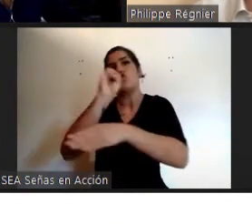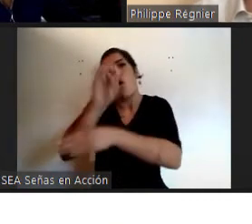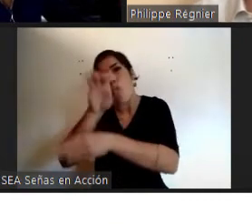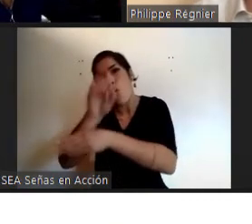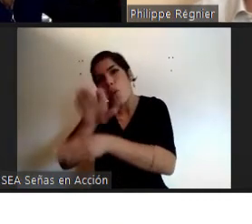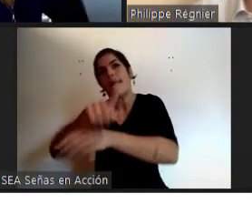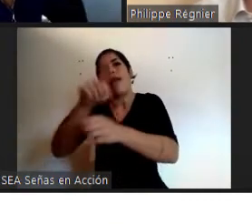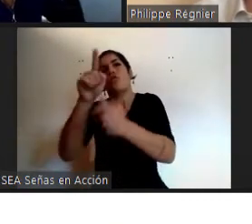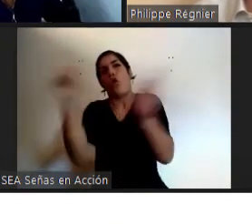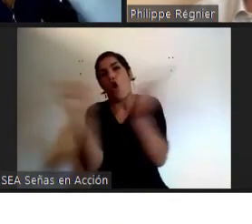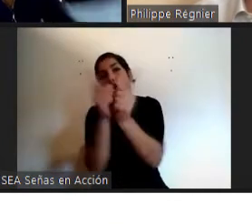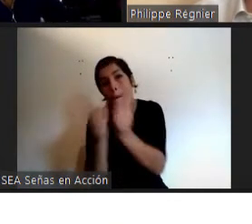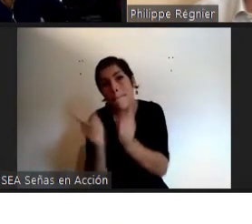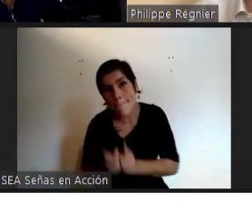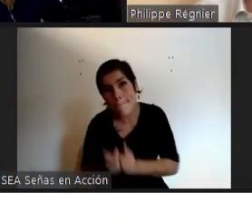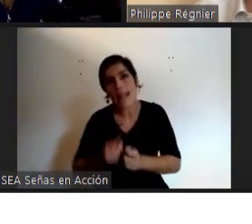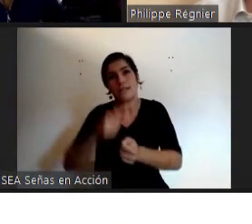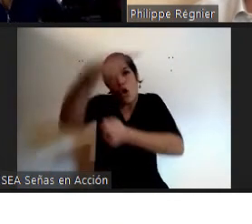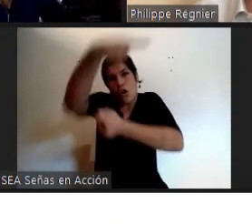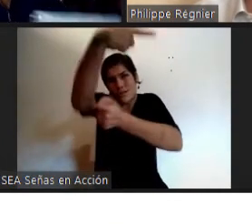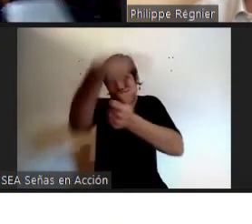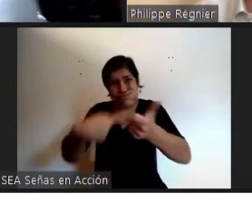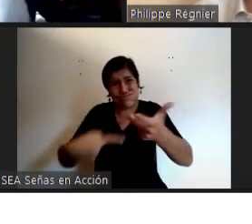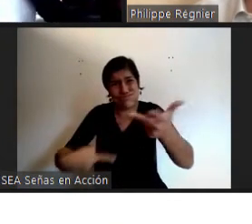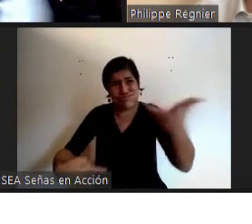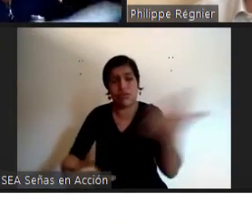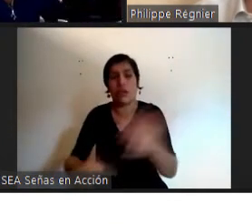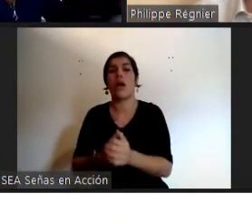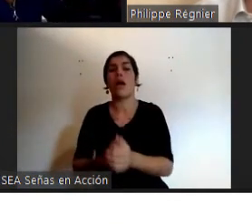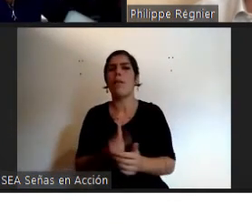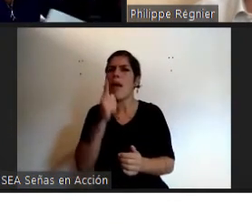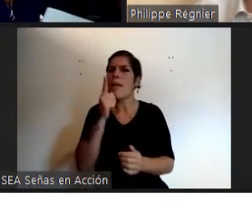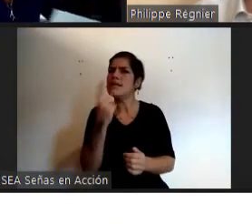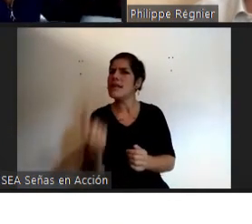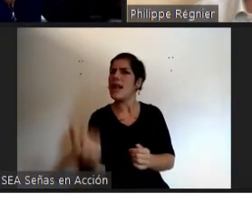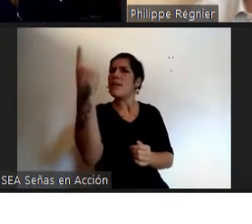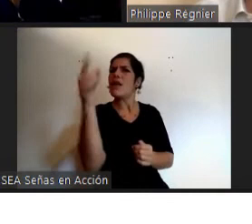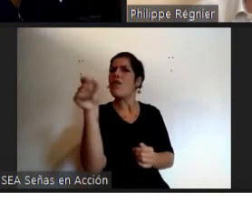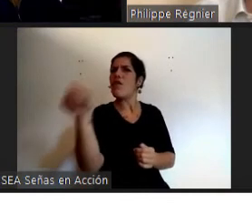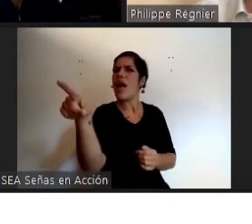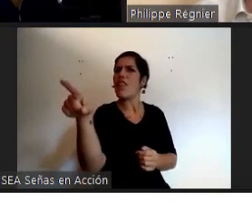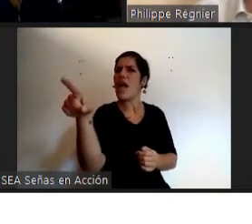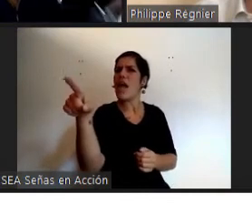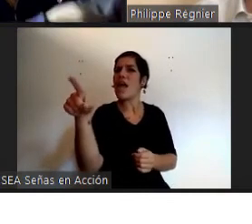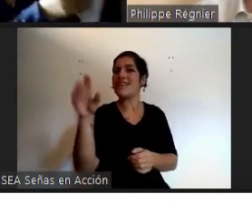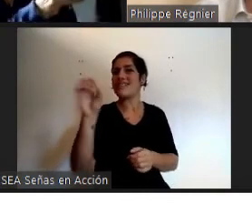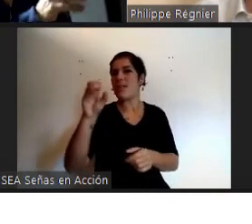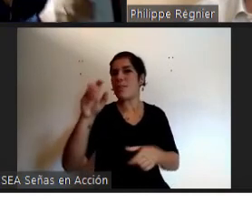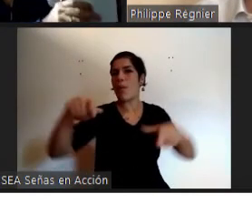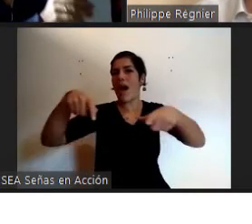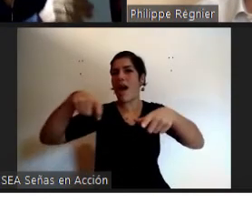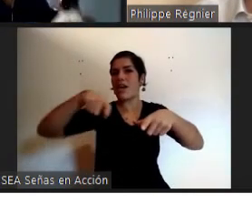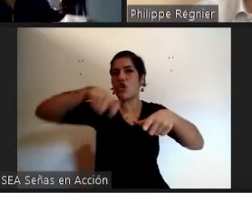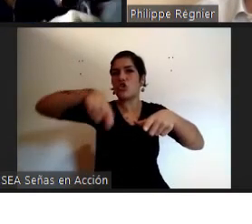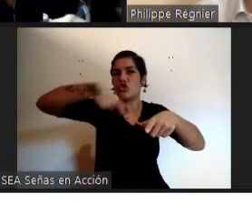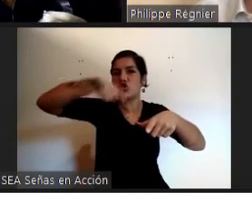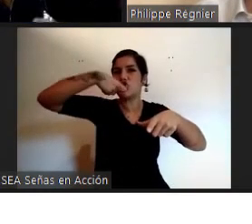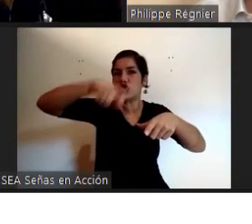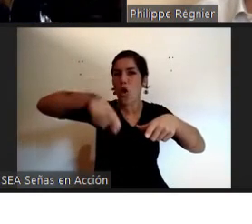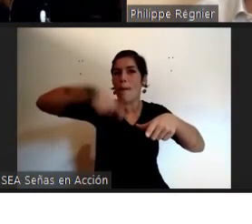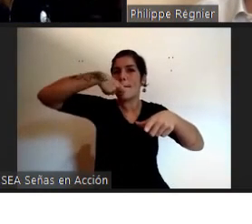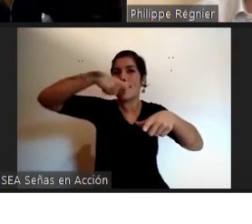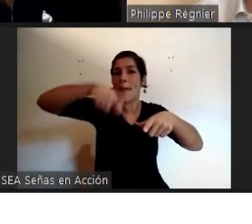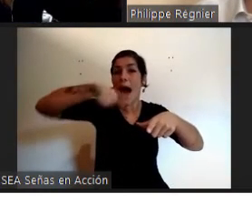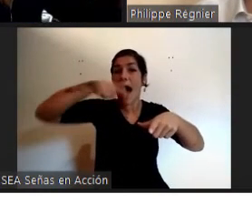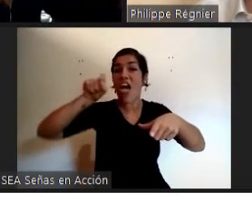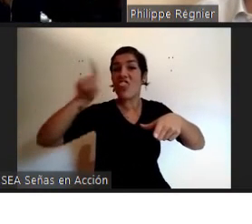the publication of conspiracies. I mean, if we come to think about it, the first one was the Wuhan soup